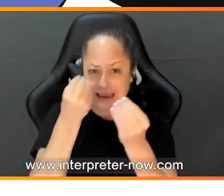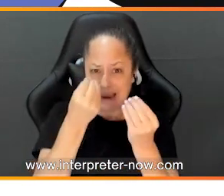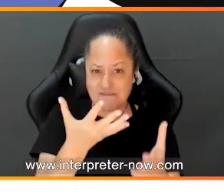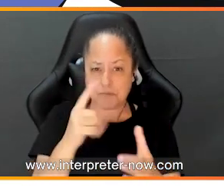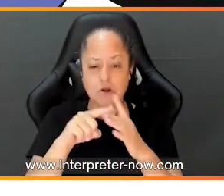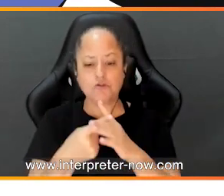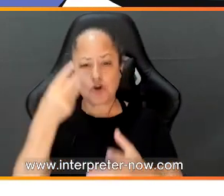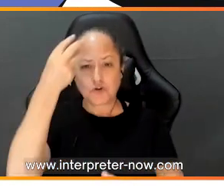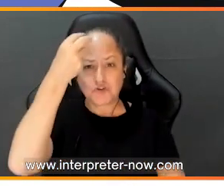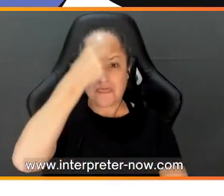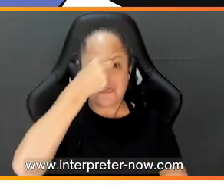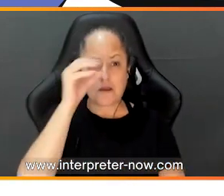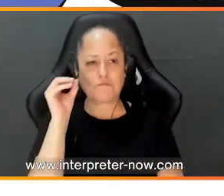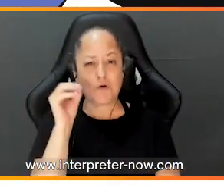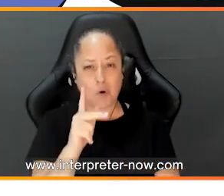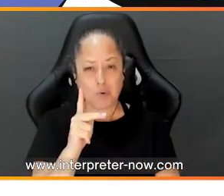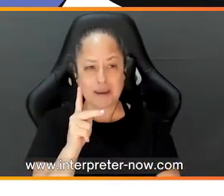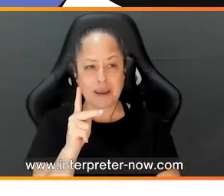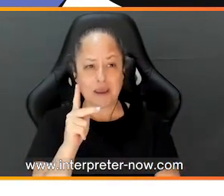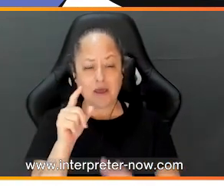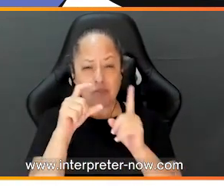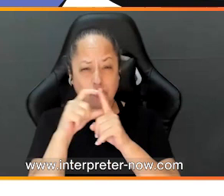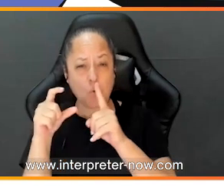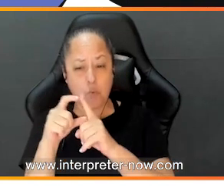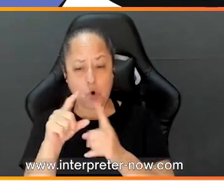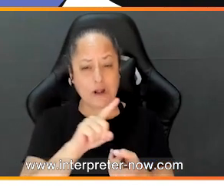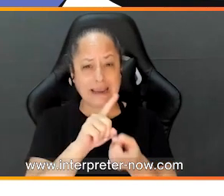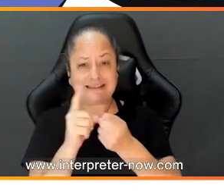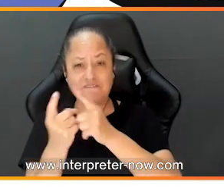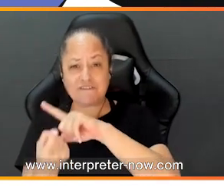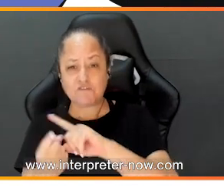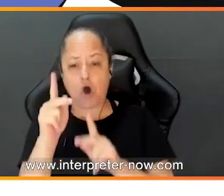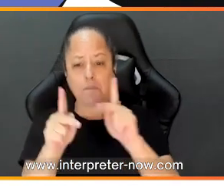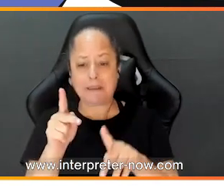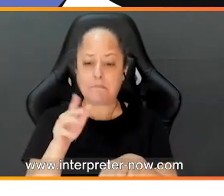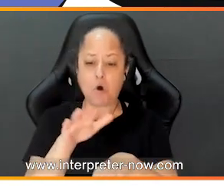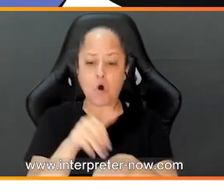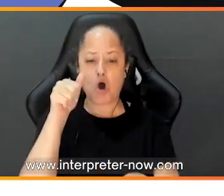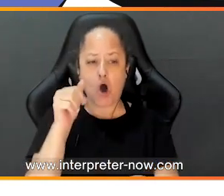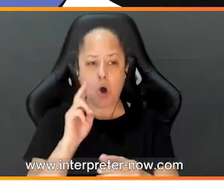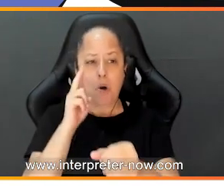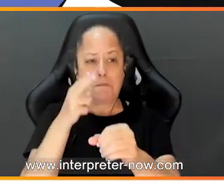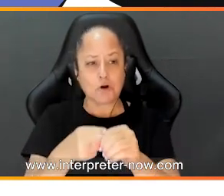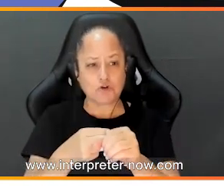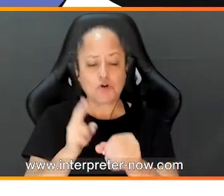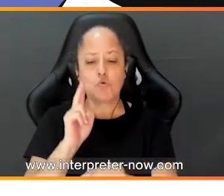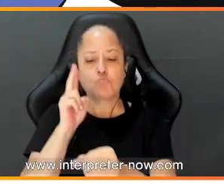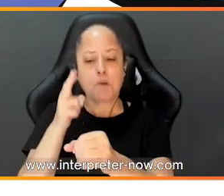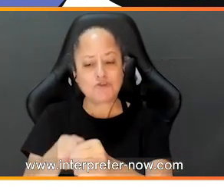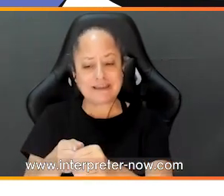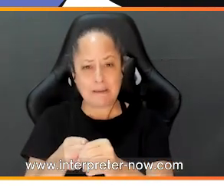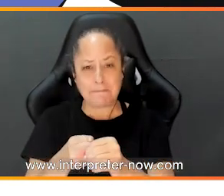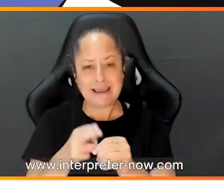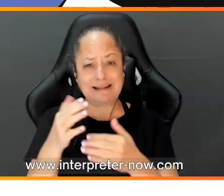loop as a research participant, or this happens very infrequently. A lot of the times when you think of compensation, people